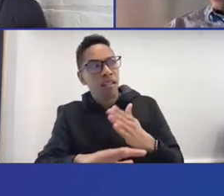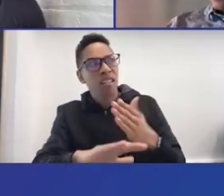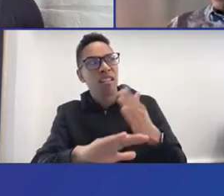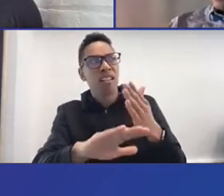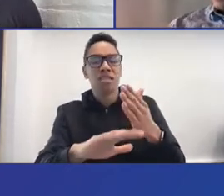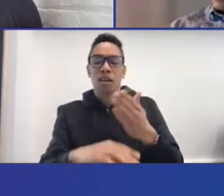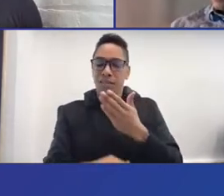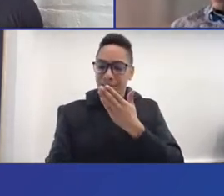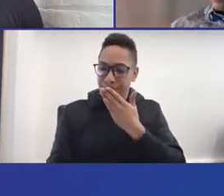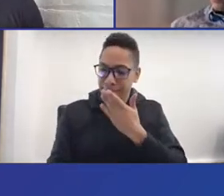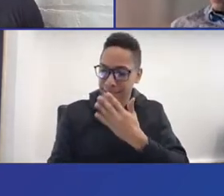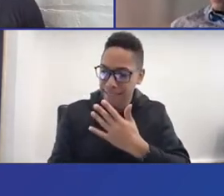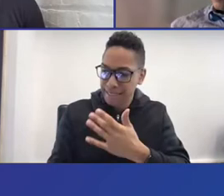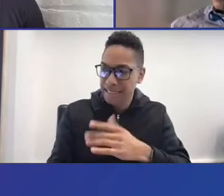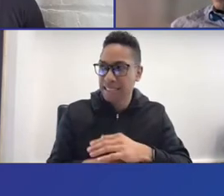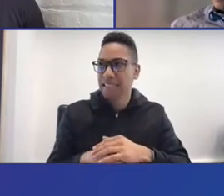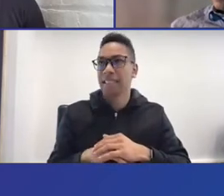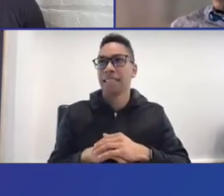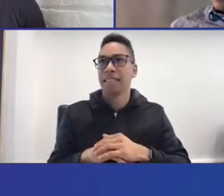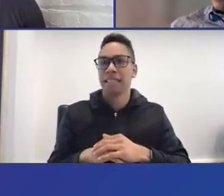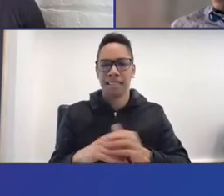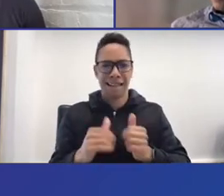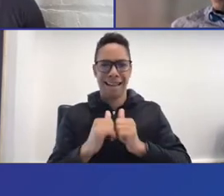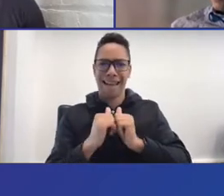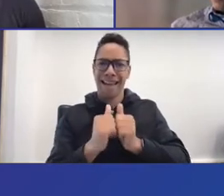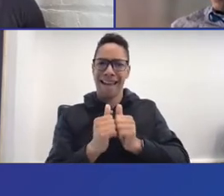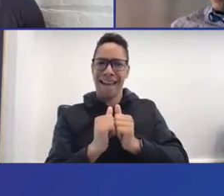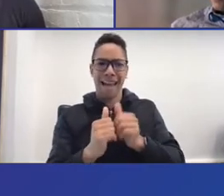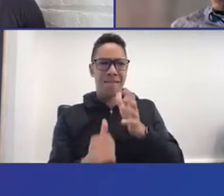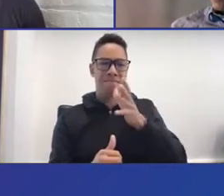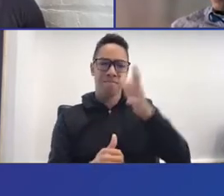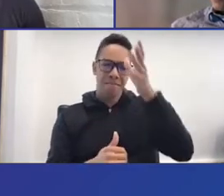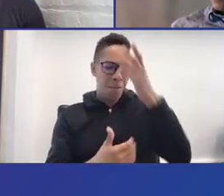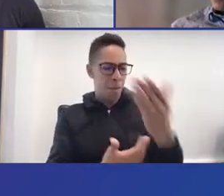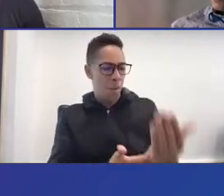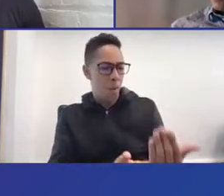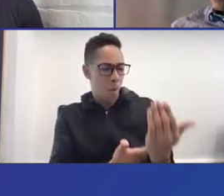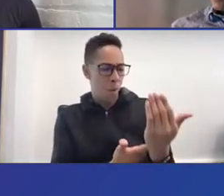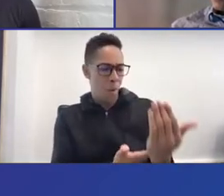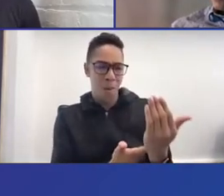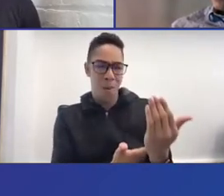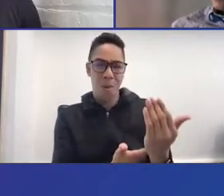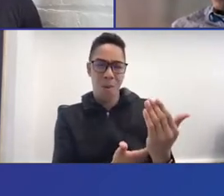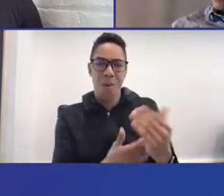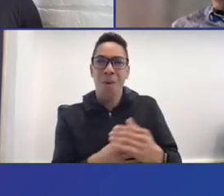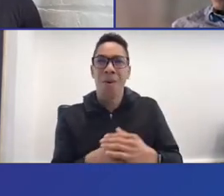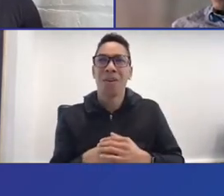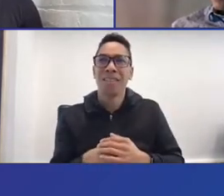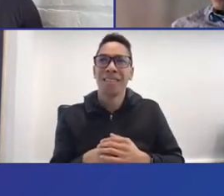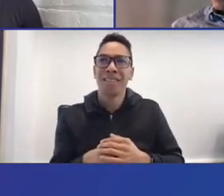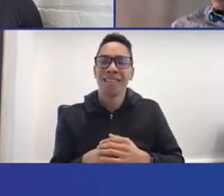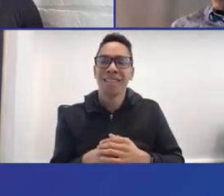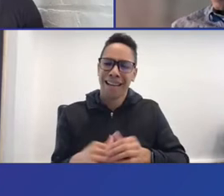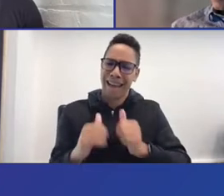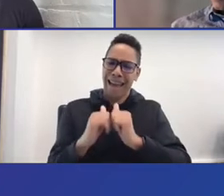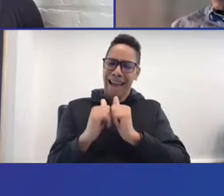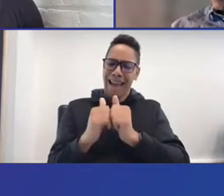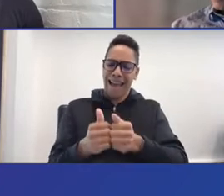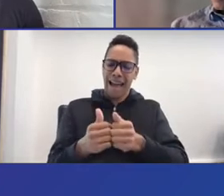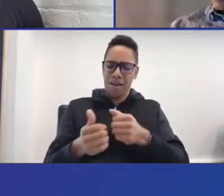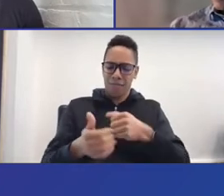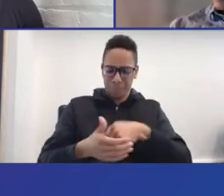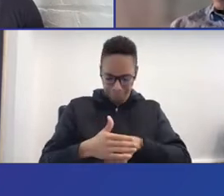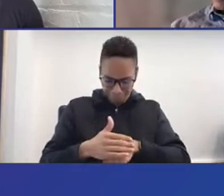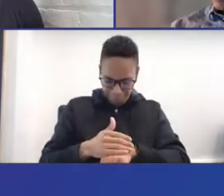the way that I was held, the way that I came out into the world, the story that I was